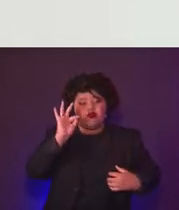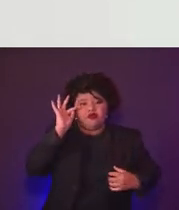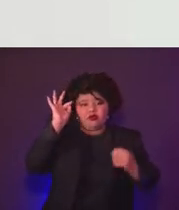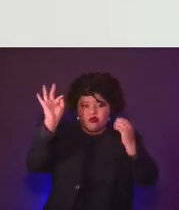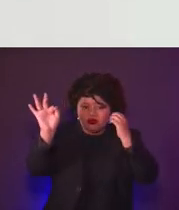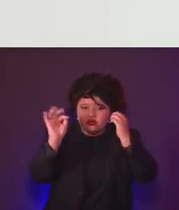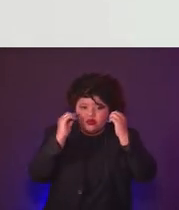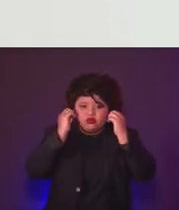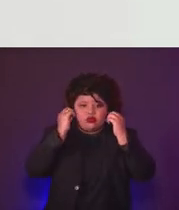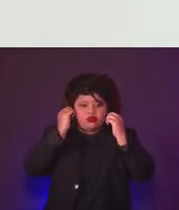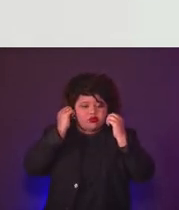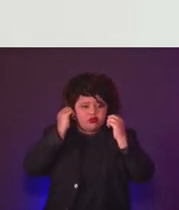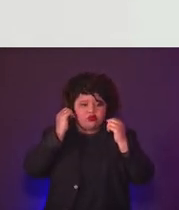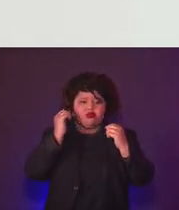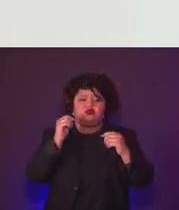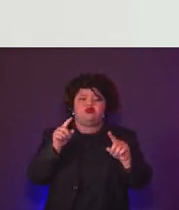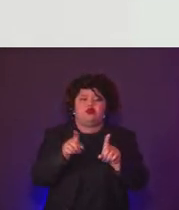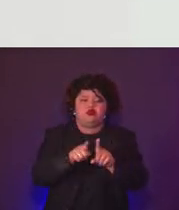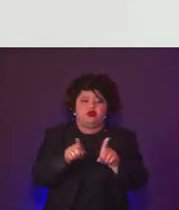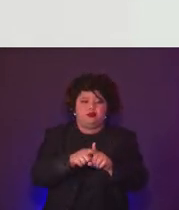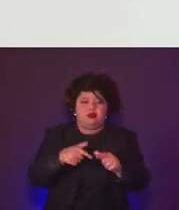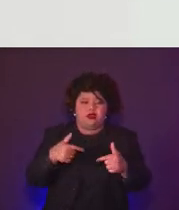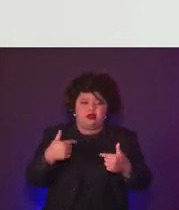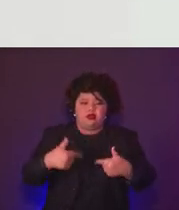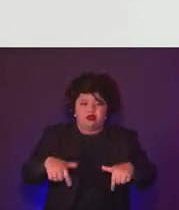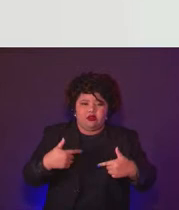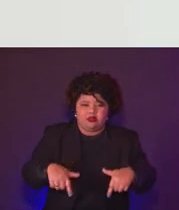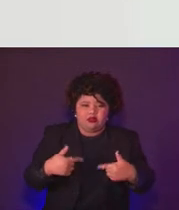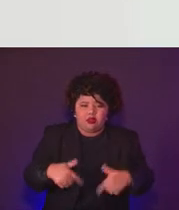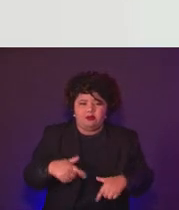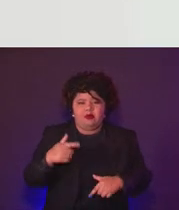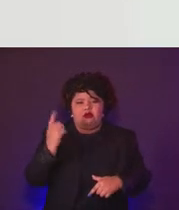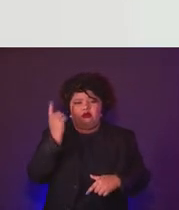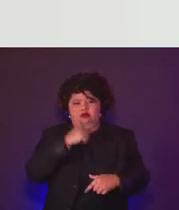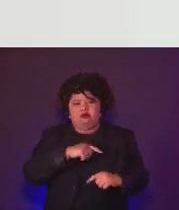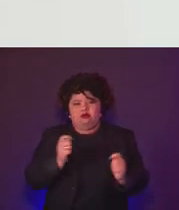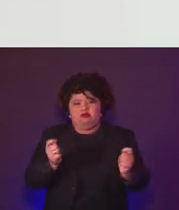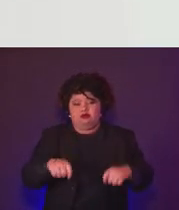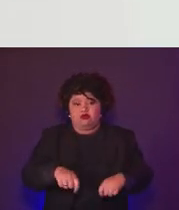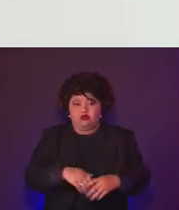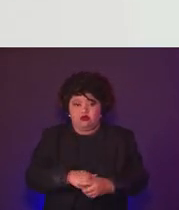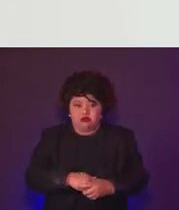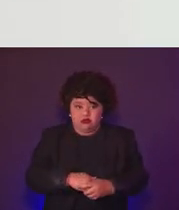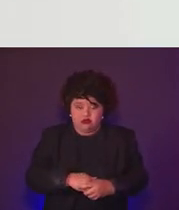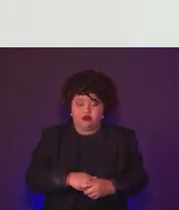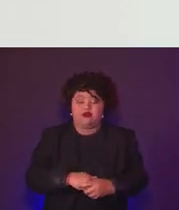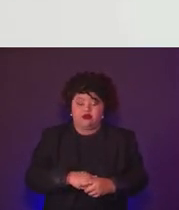his social science work. And he was really focused at that time on